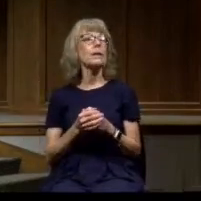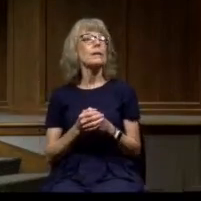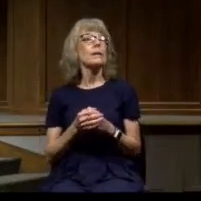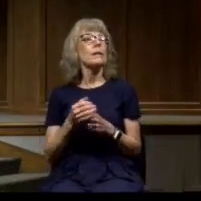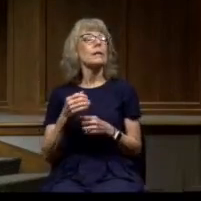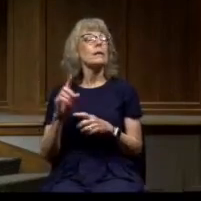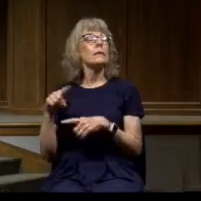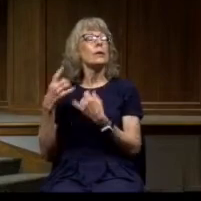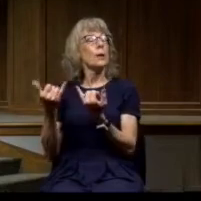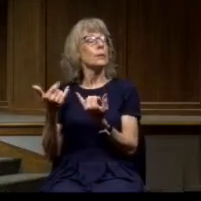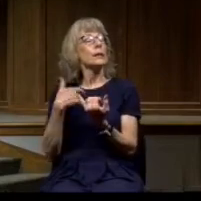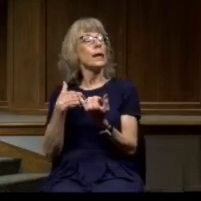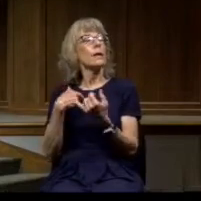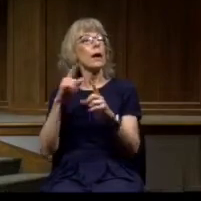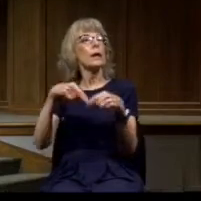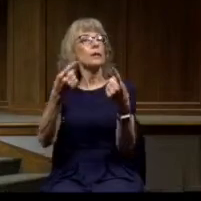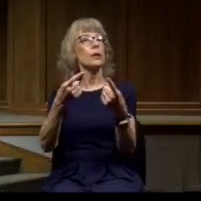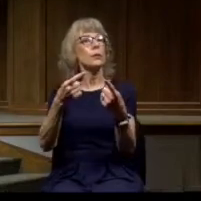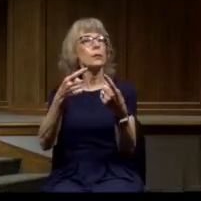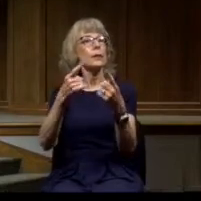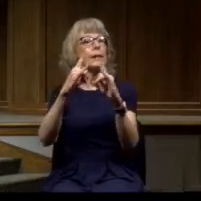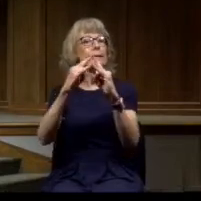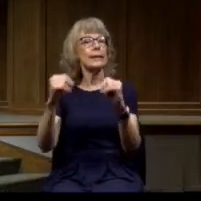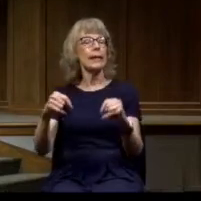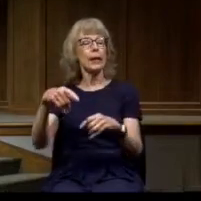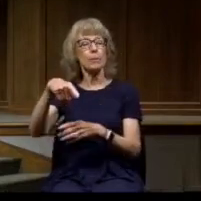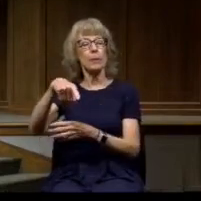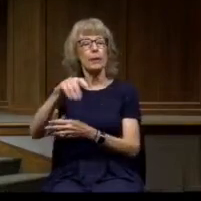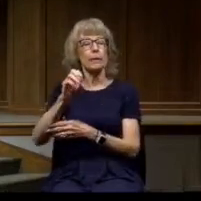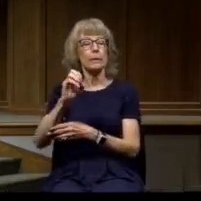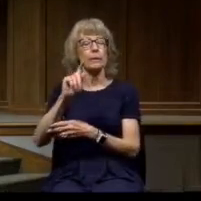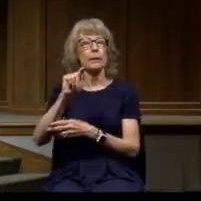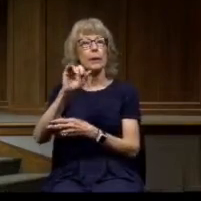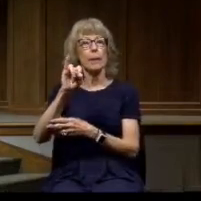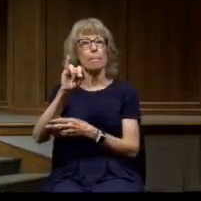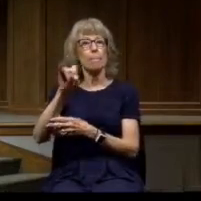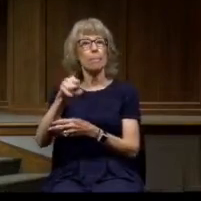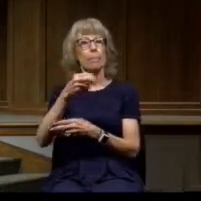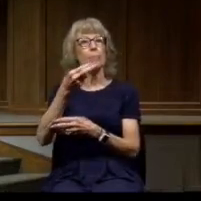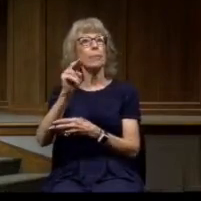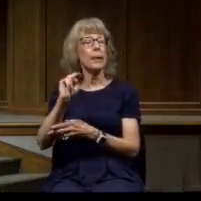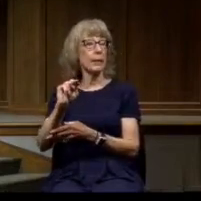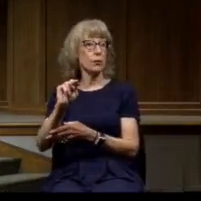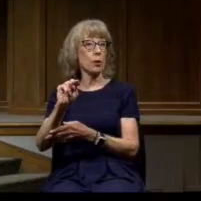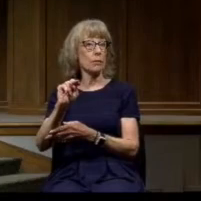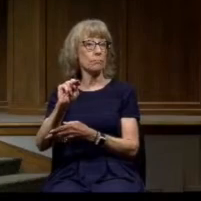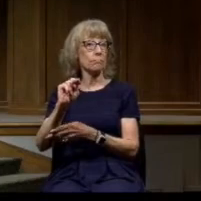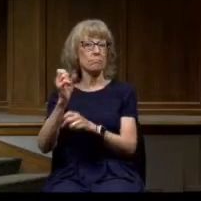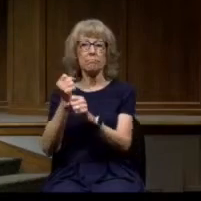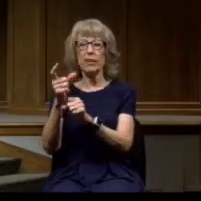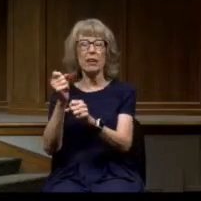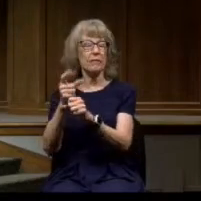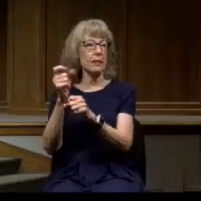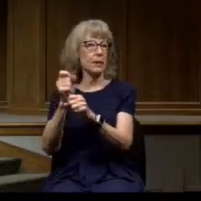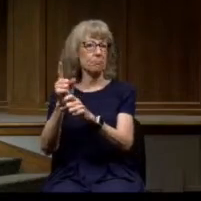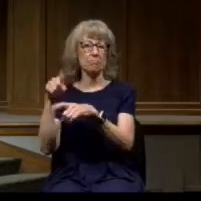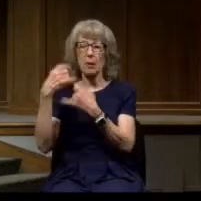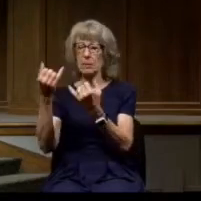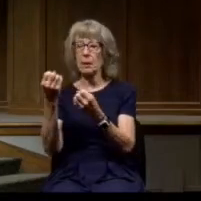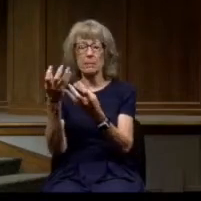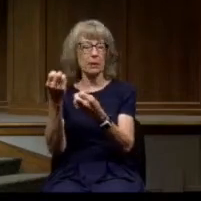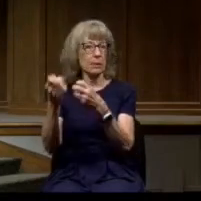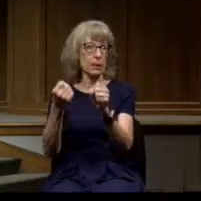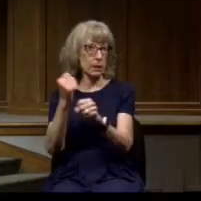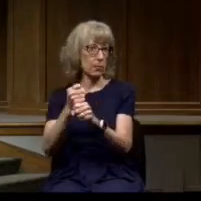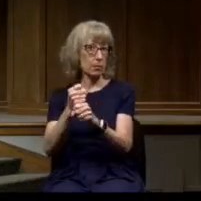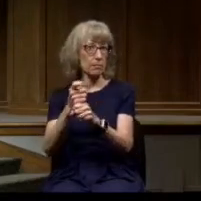to Petit John. You've been to Petit John. One of the things I love about going to Camp Petit John is at the end of every night, all the teenagers get together with this big circle, and